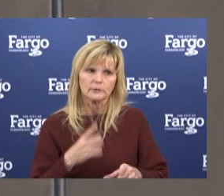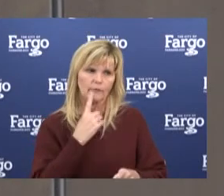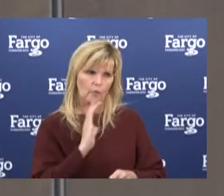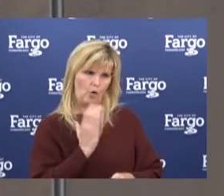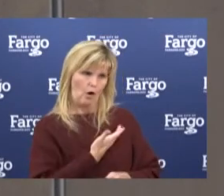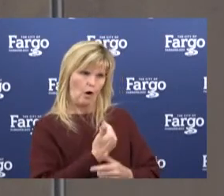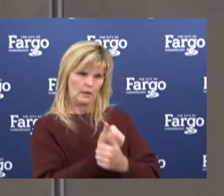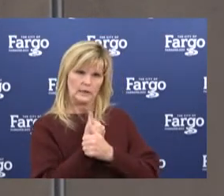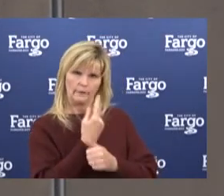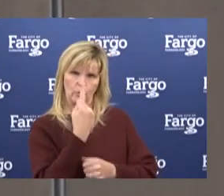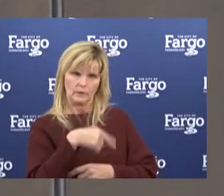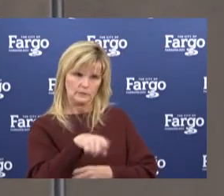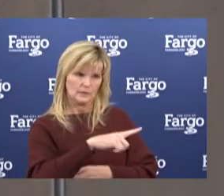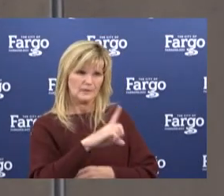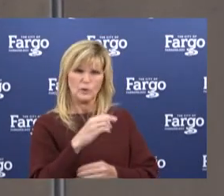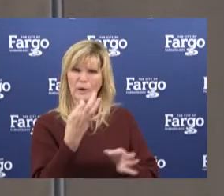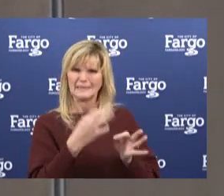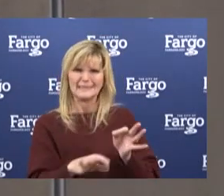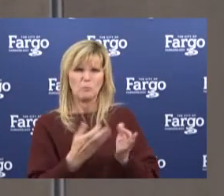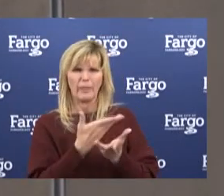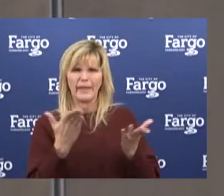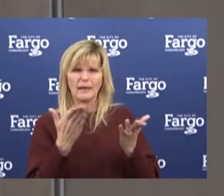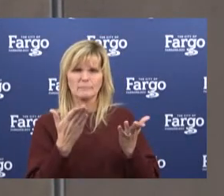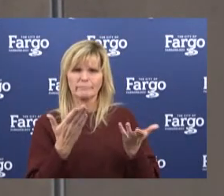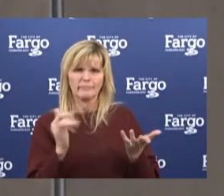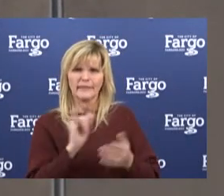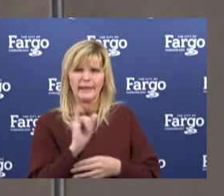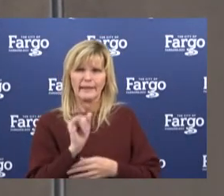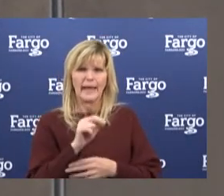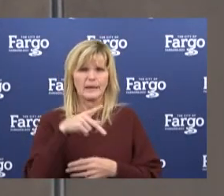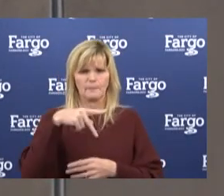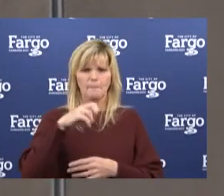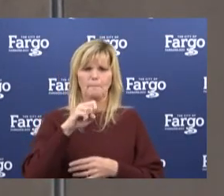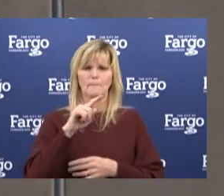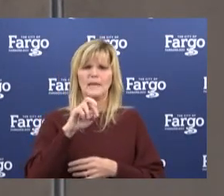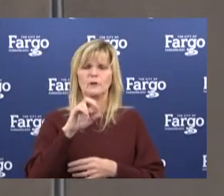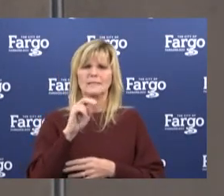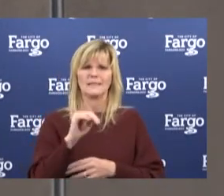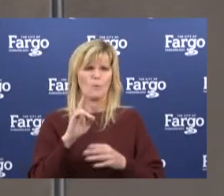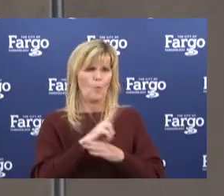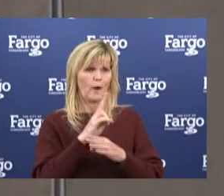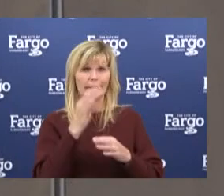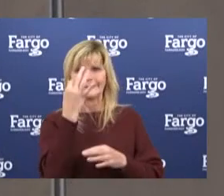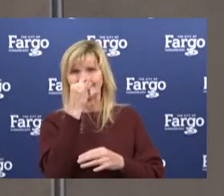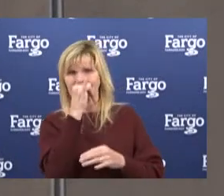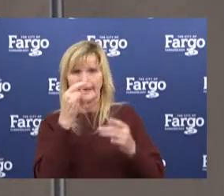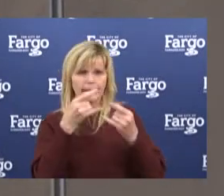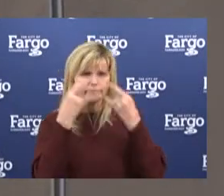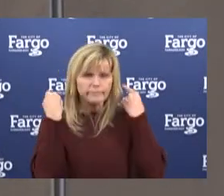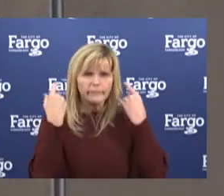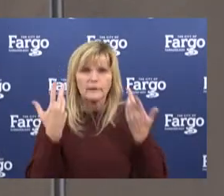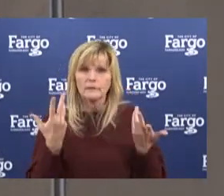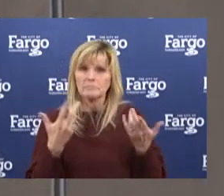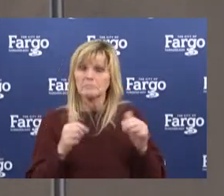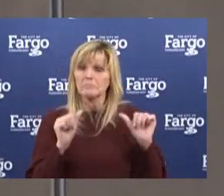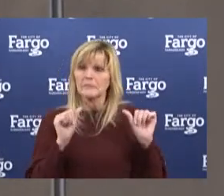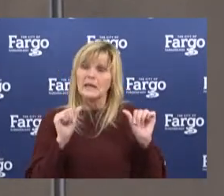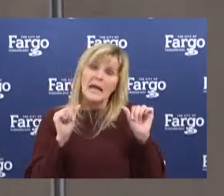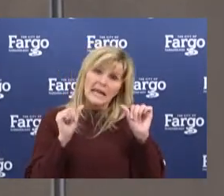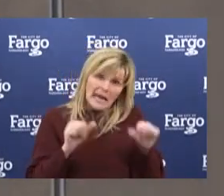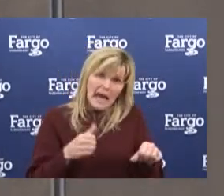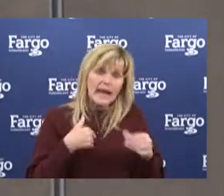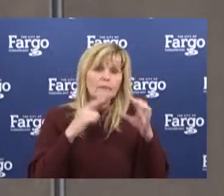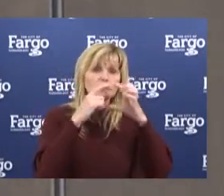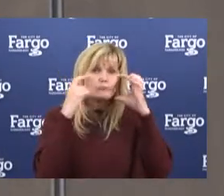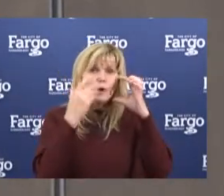ones, doing the simple thing, like Commissioner Peterson said, of wearing these kind of silly things, which can really have some good